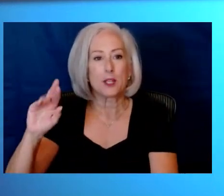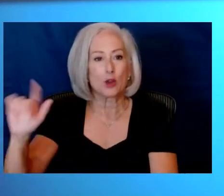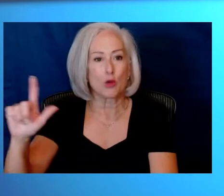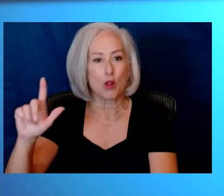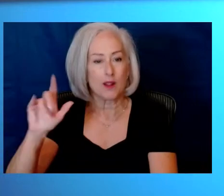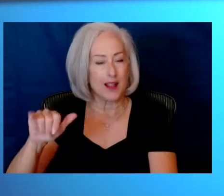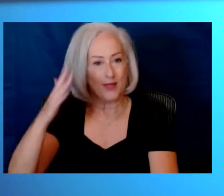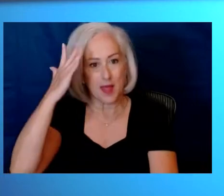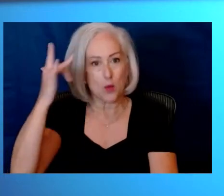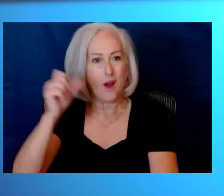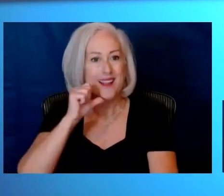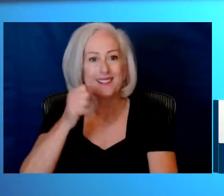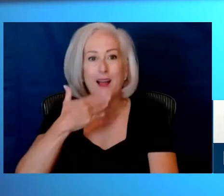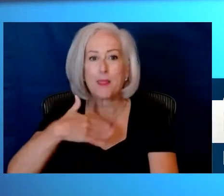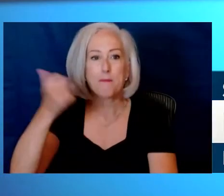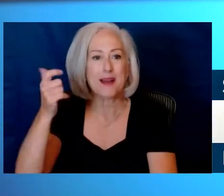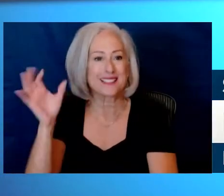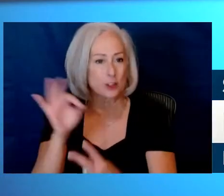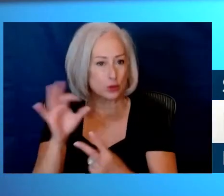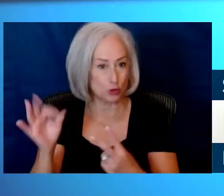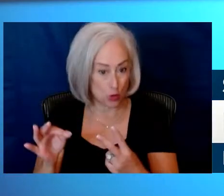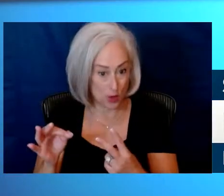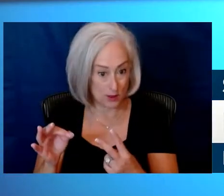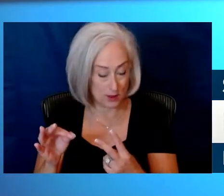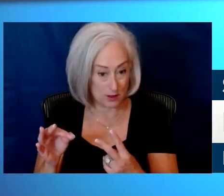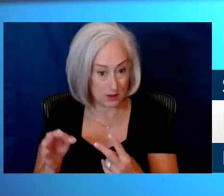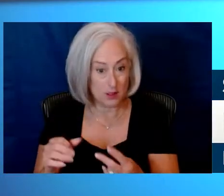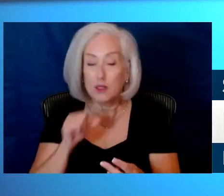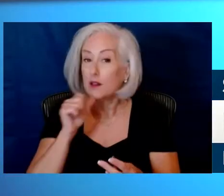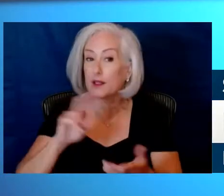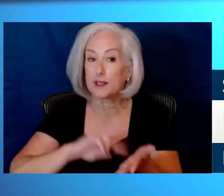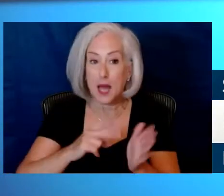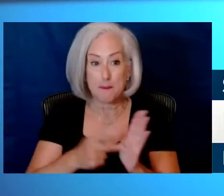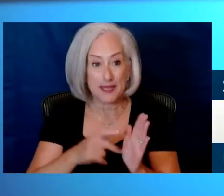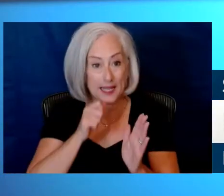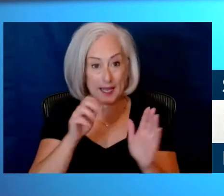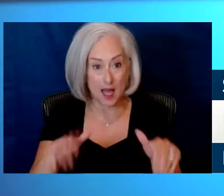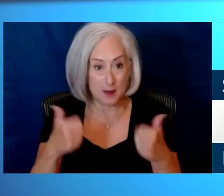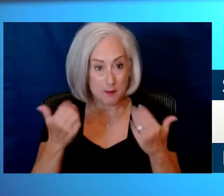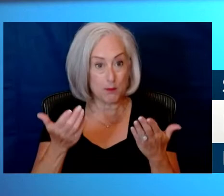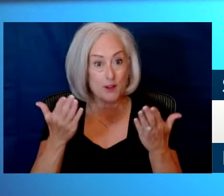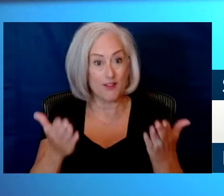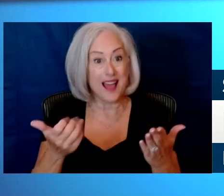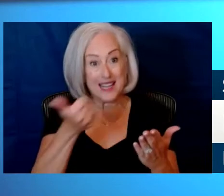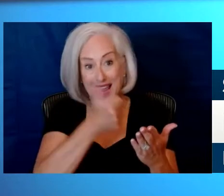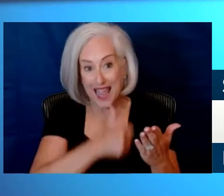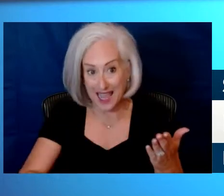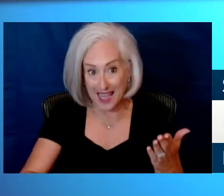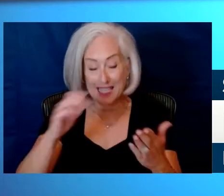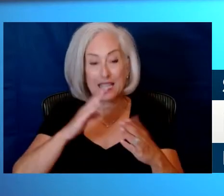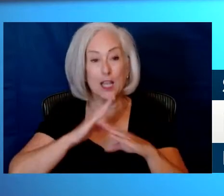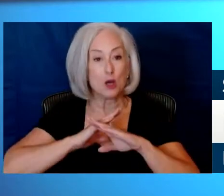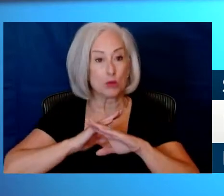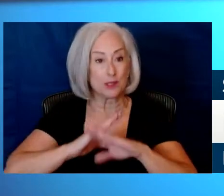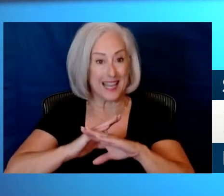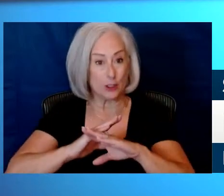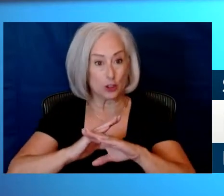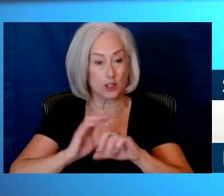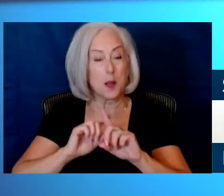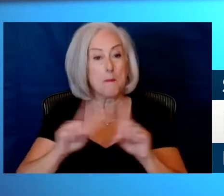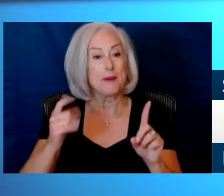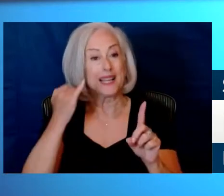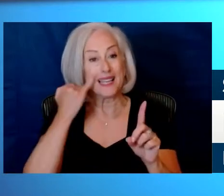the best choice. Now, it doesn't mean that they do not provide any protection, but if I had to, I would choose